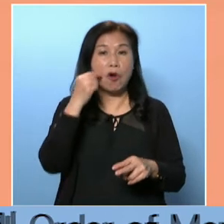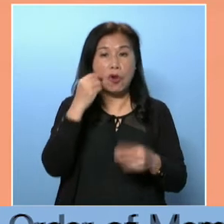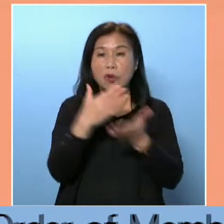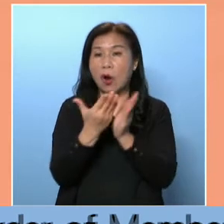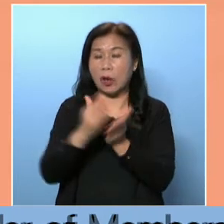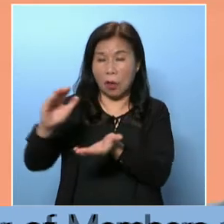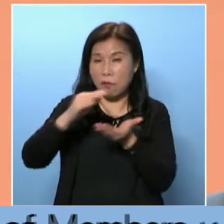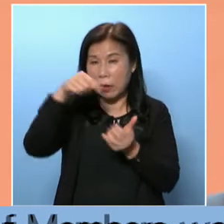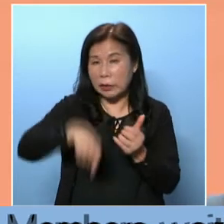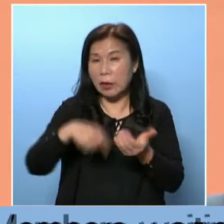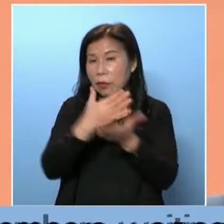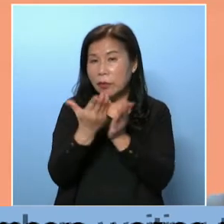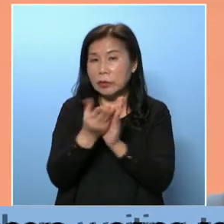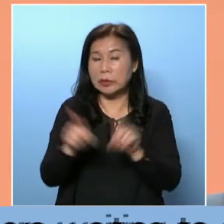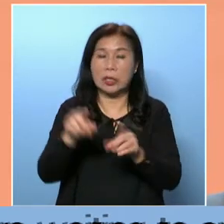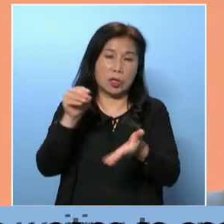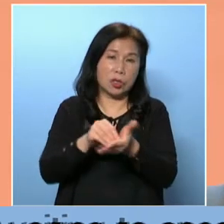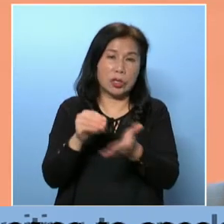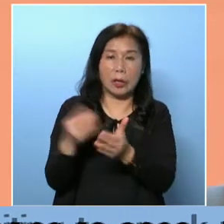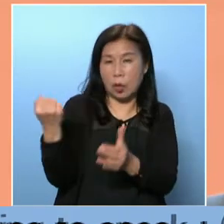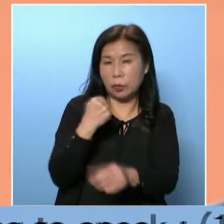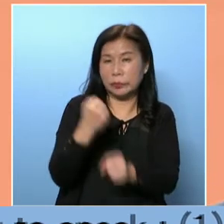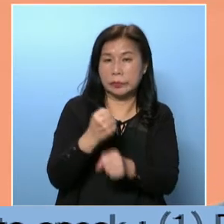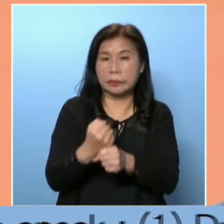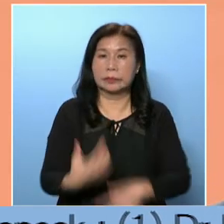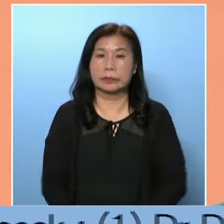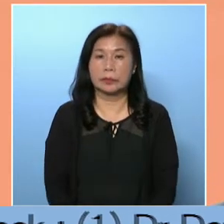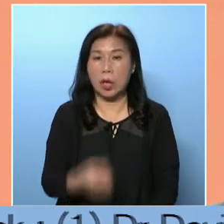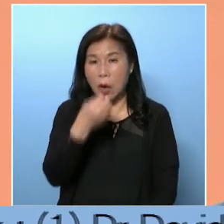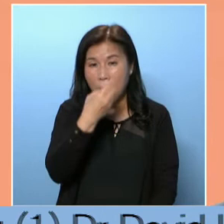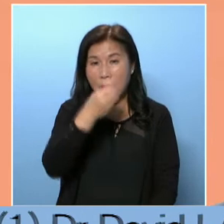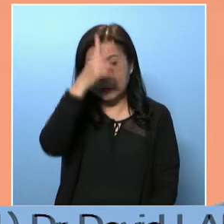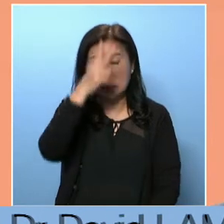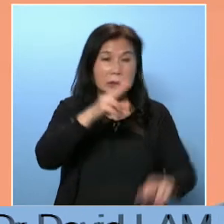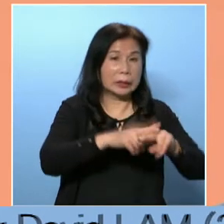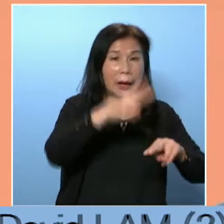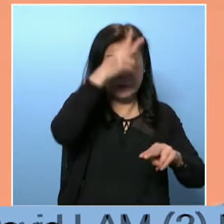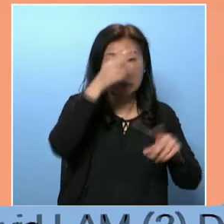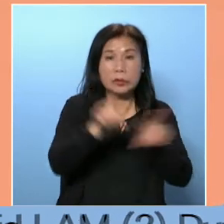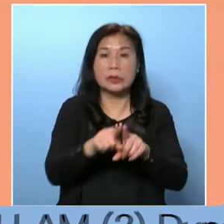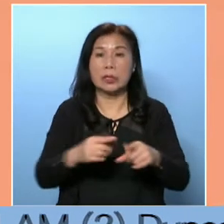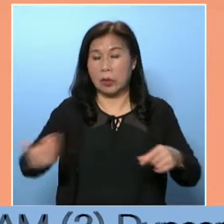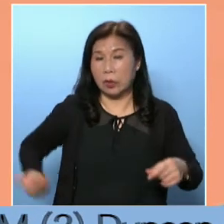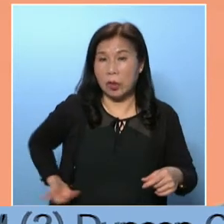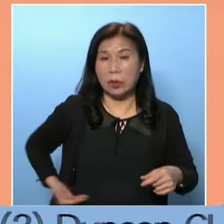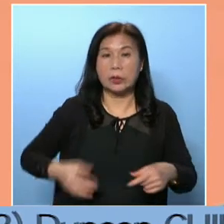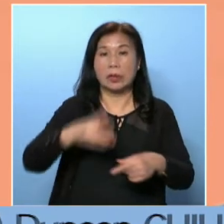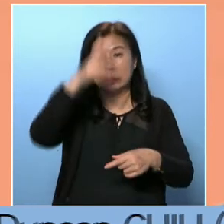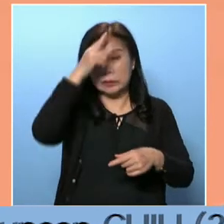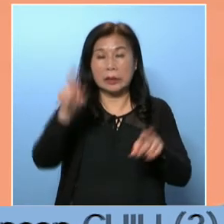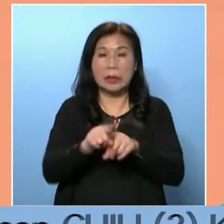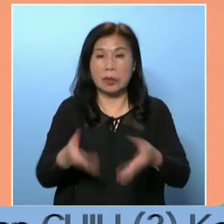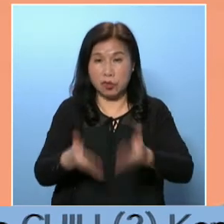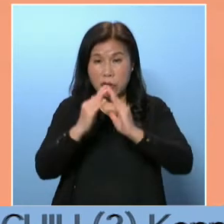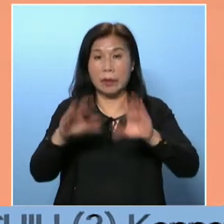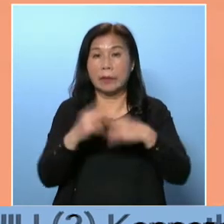and the provision of fresh produce from China. We need to make sure ensure these lifelines. The Hong Kong government,